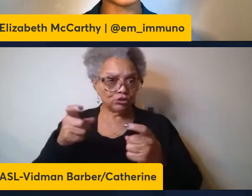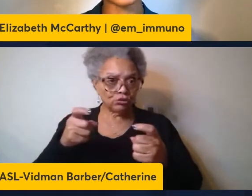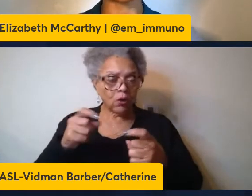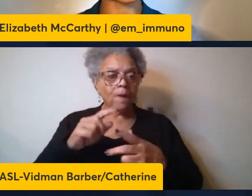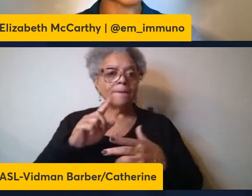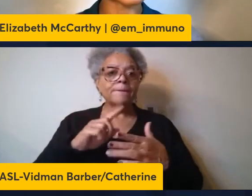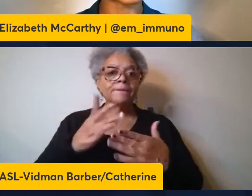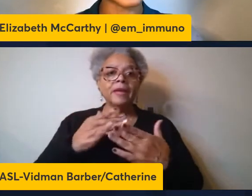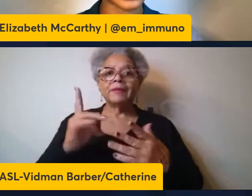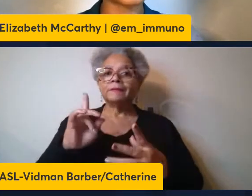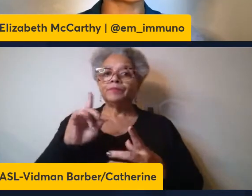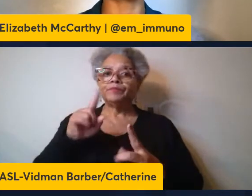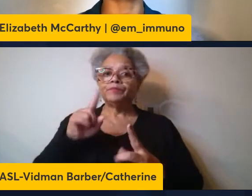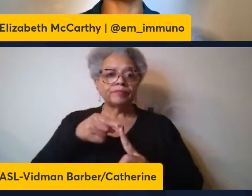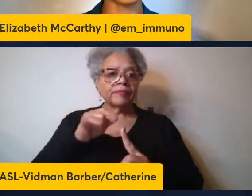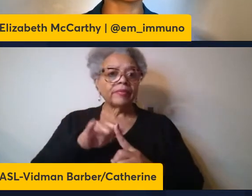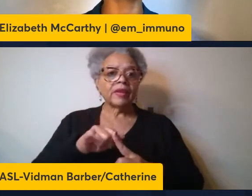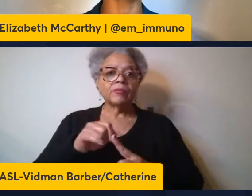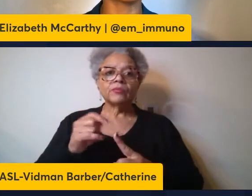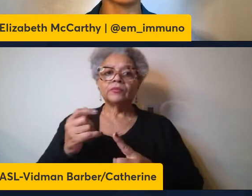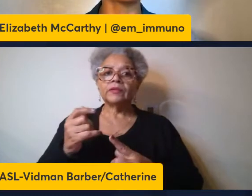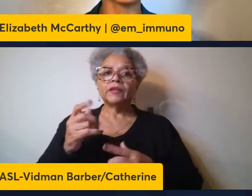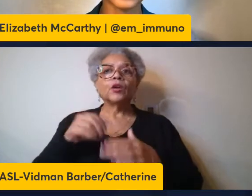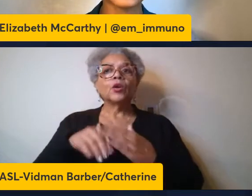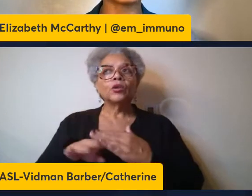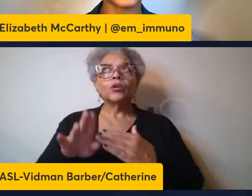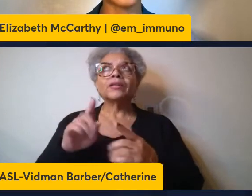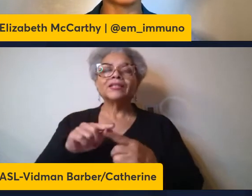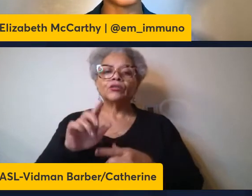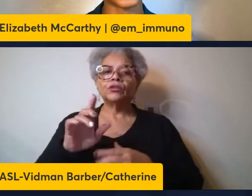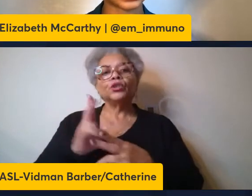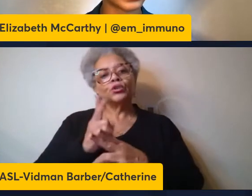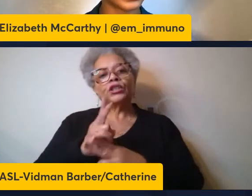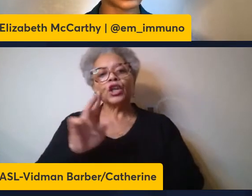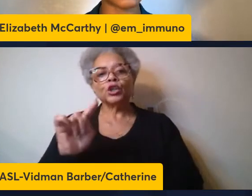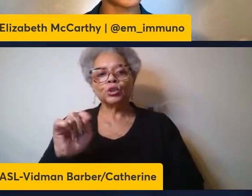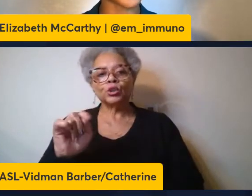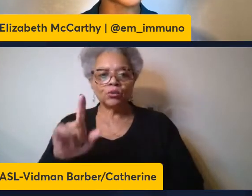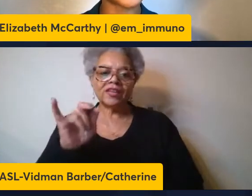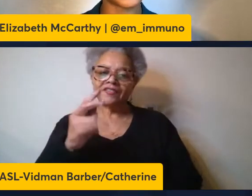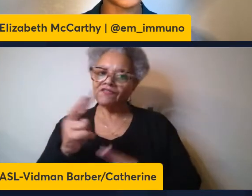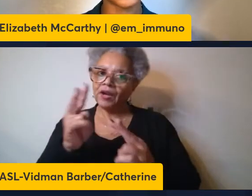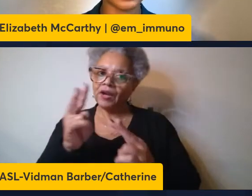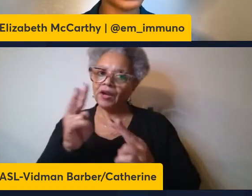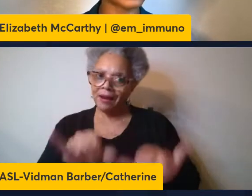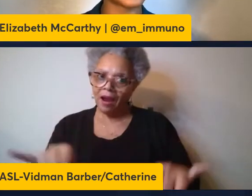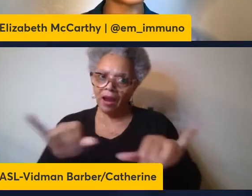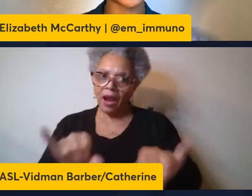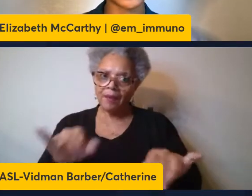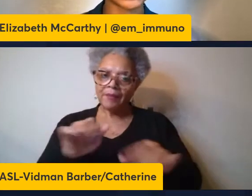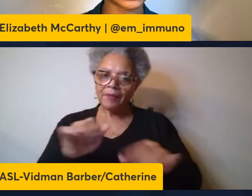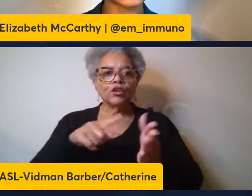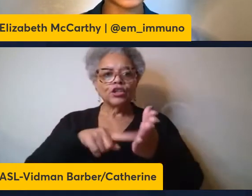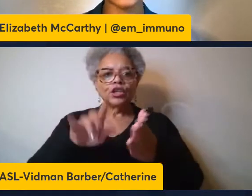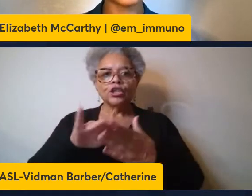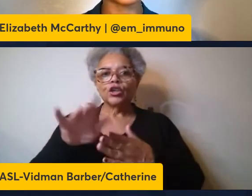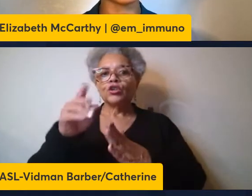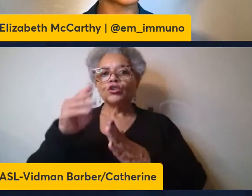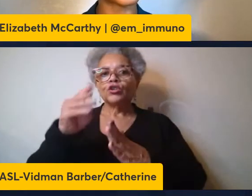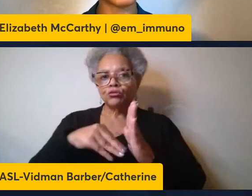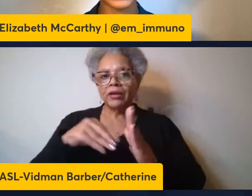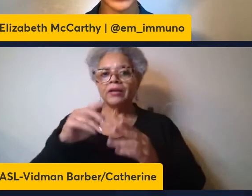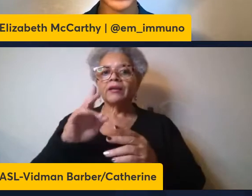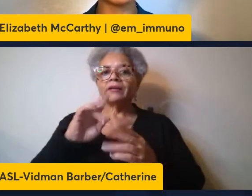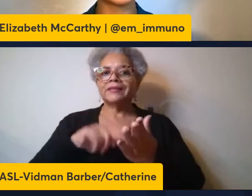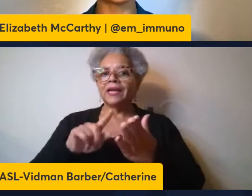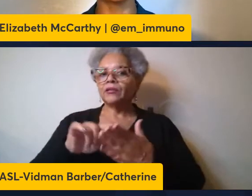going into like thinking about GitHub is like a tool that's really common for that, kind of where you can sort of check in your scripts. They're like checked into the cloud now